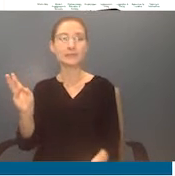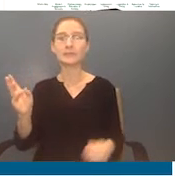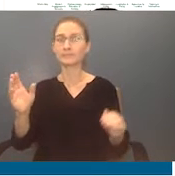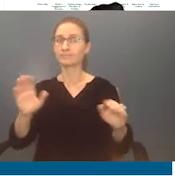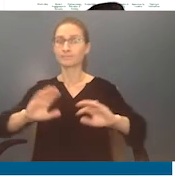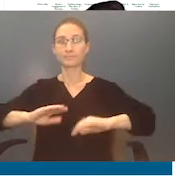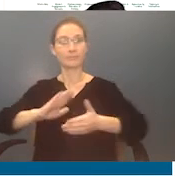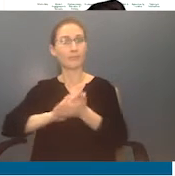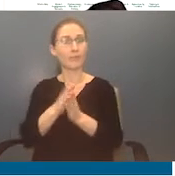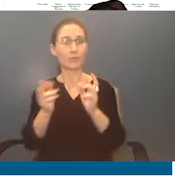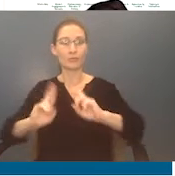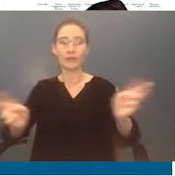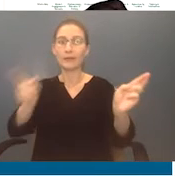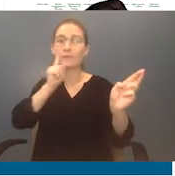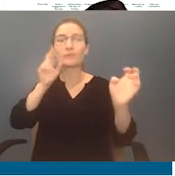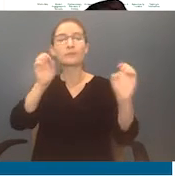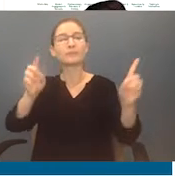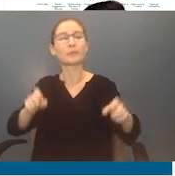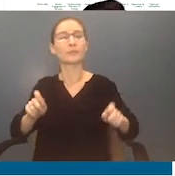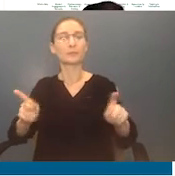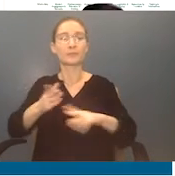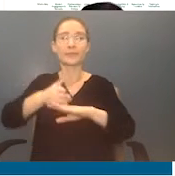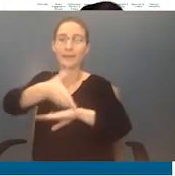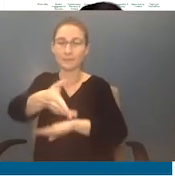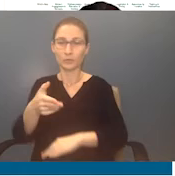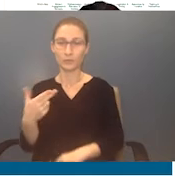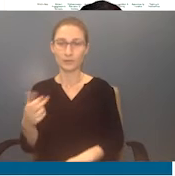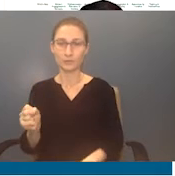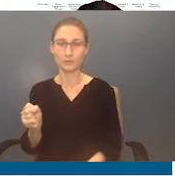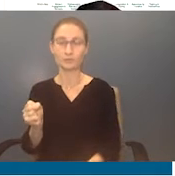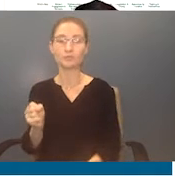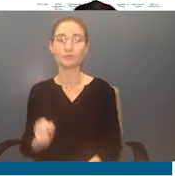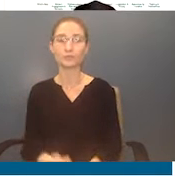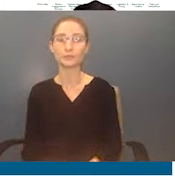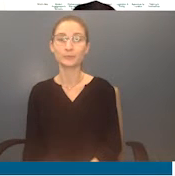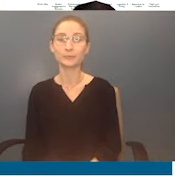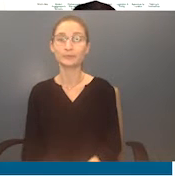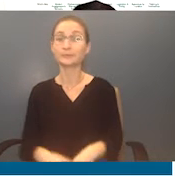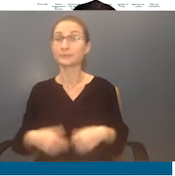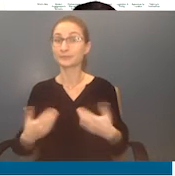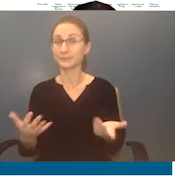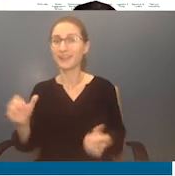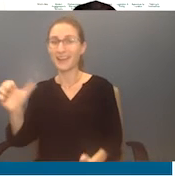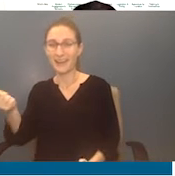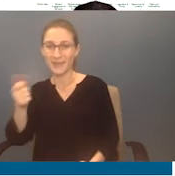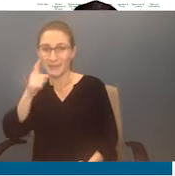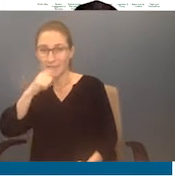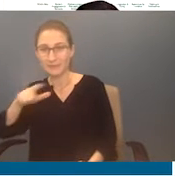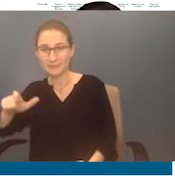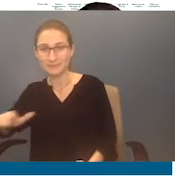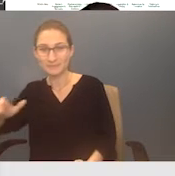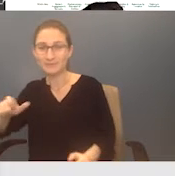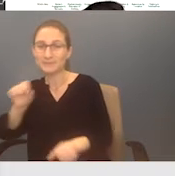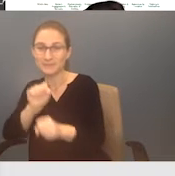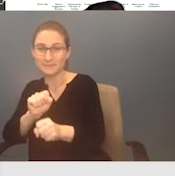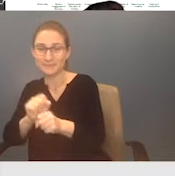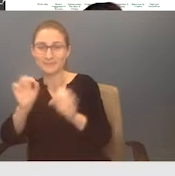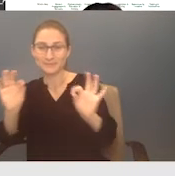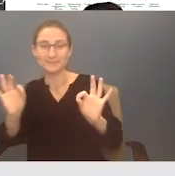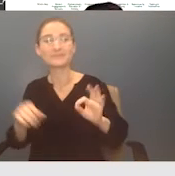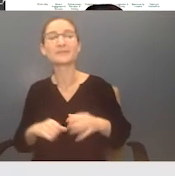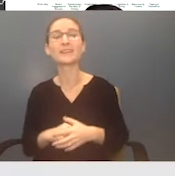ready for educational opportunities after high school. And so, let's see. Oh, good. I got my other mouse back.